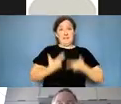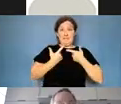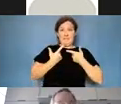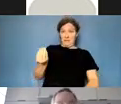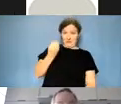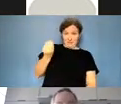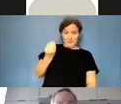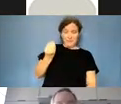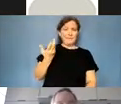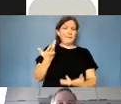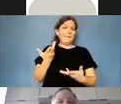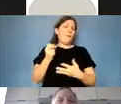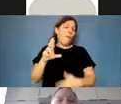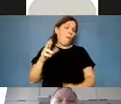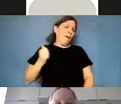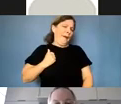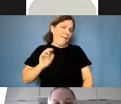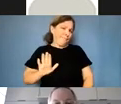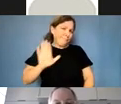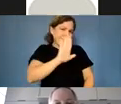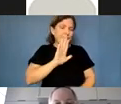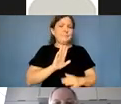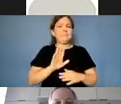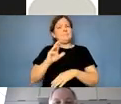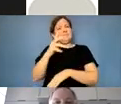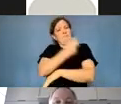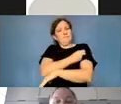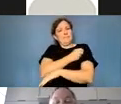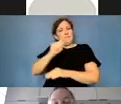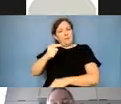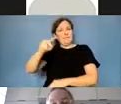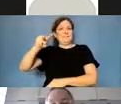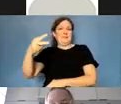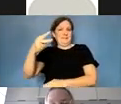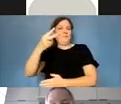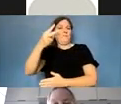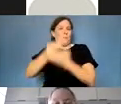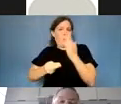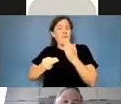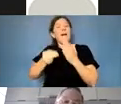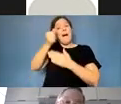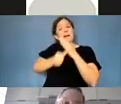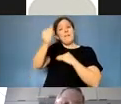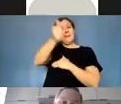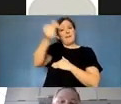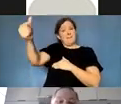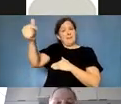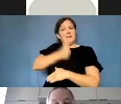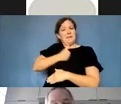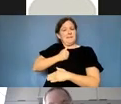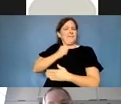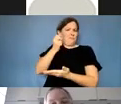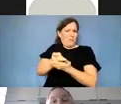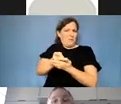Ontario or Canada at least and receive 2 doses of a vaccine that's approved for use in Canada. So that would be